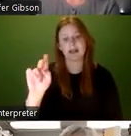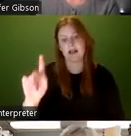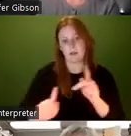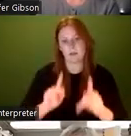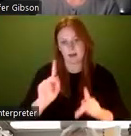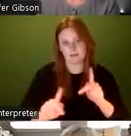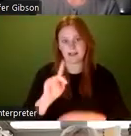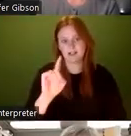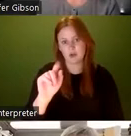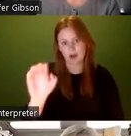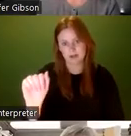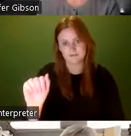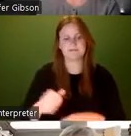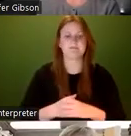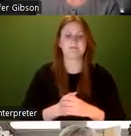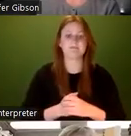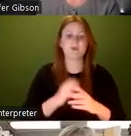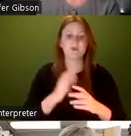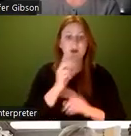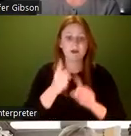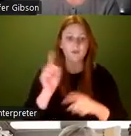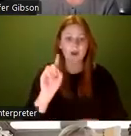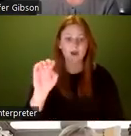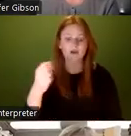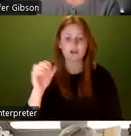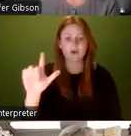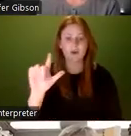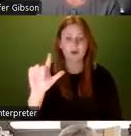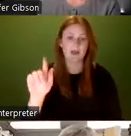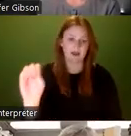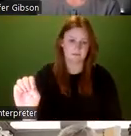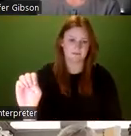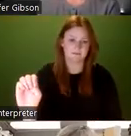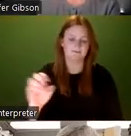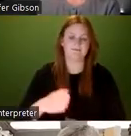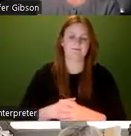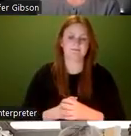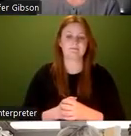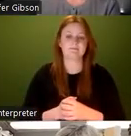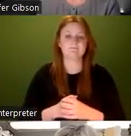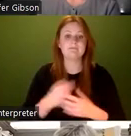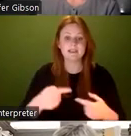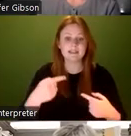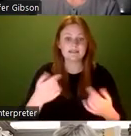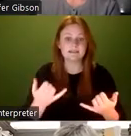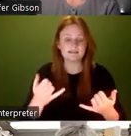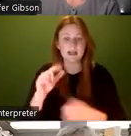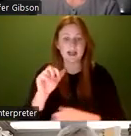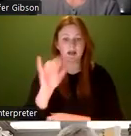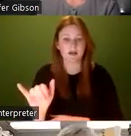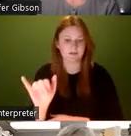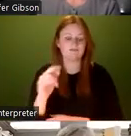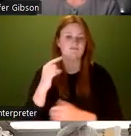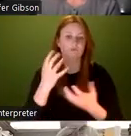is sourced from Shoal Lake, 40 First Nation. Gallery 1CO3 promotes further understanding of territorial